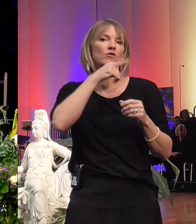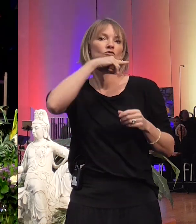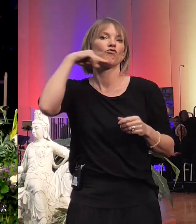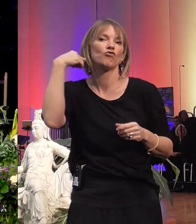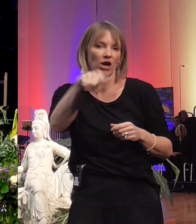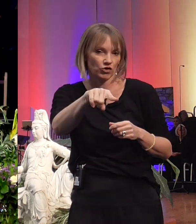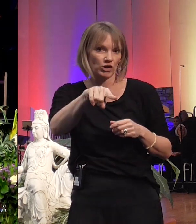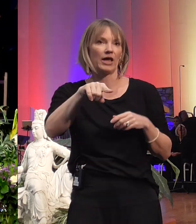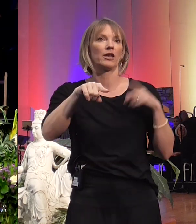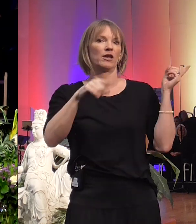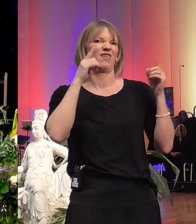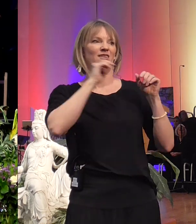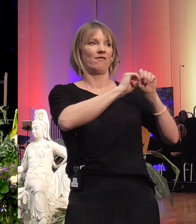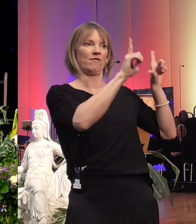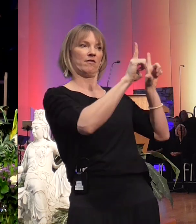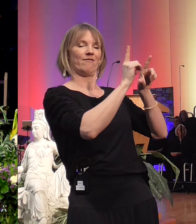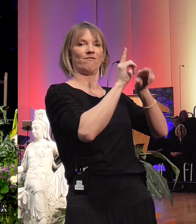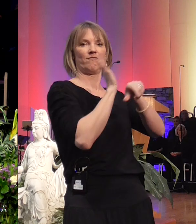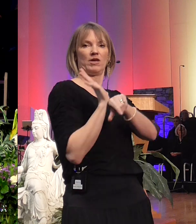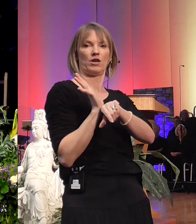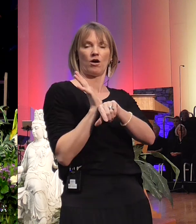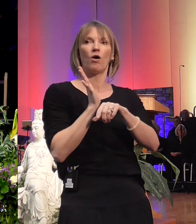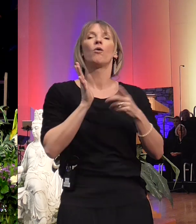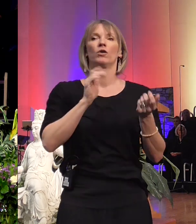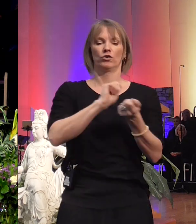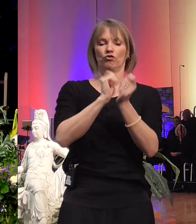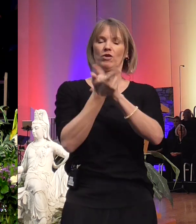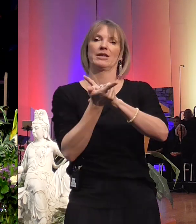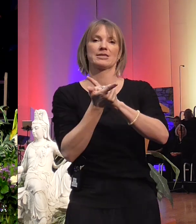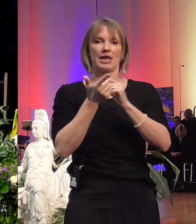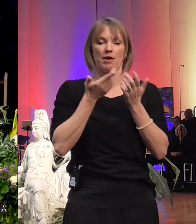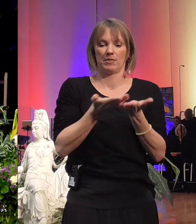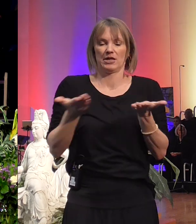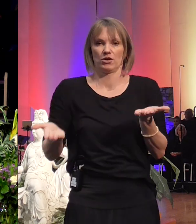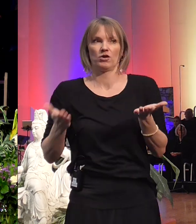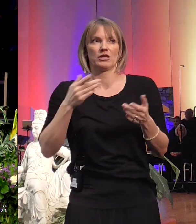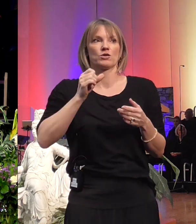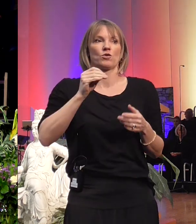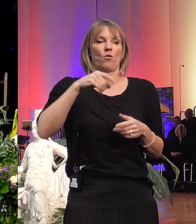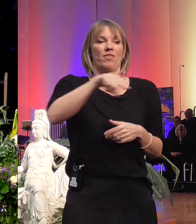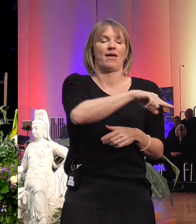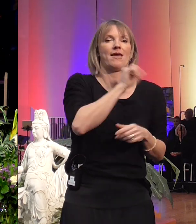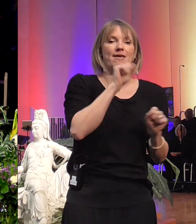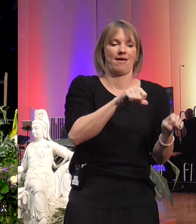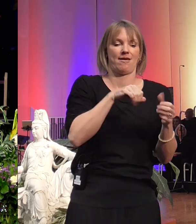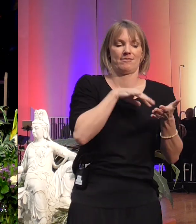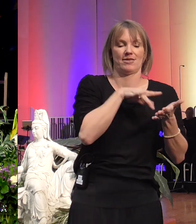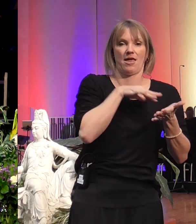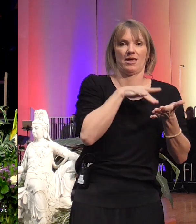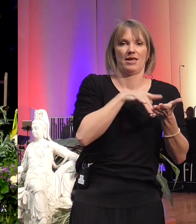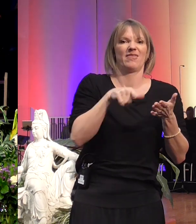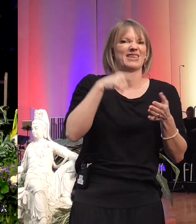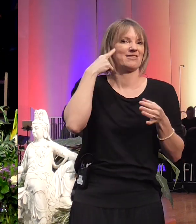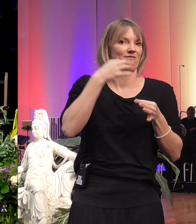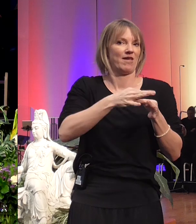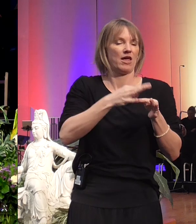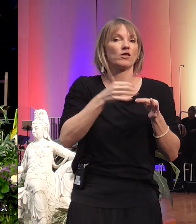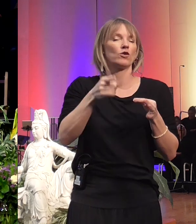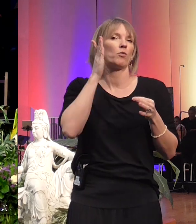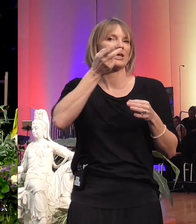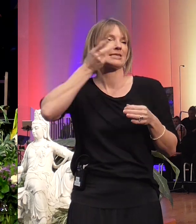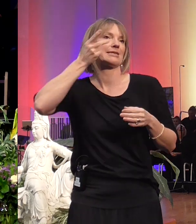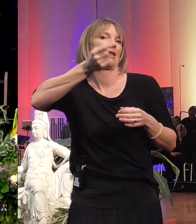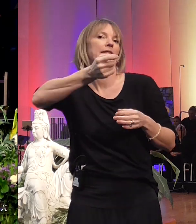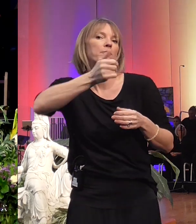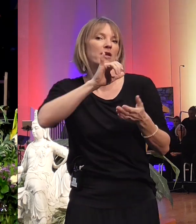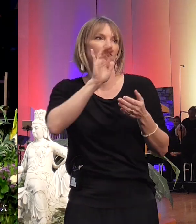gone for us able to help translate material so that the people there can keep studying this faith, and you'll get a glimpse of